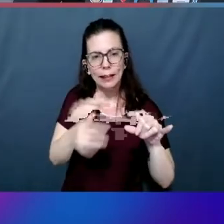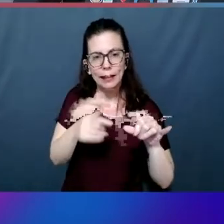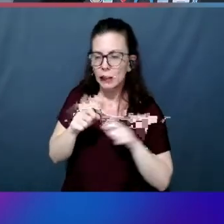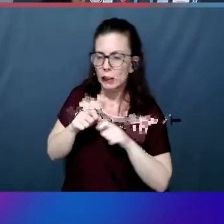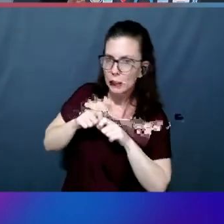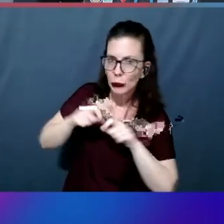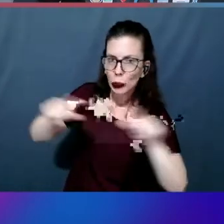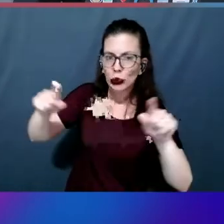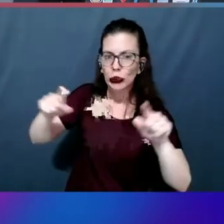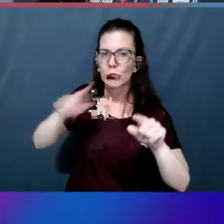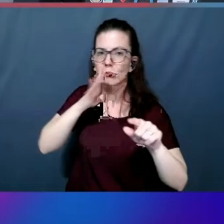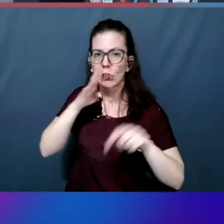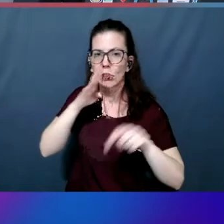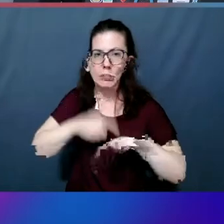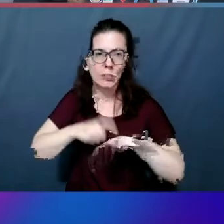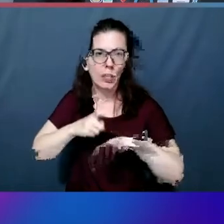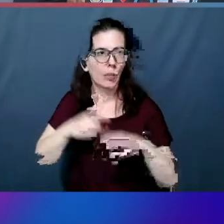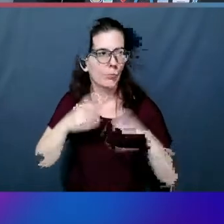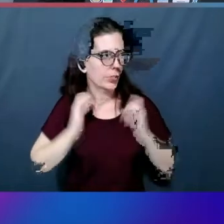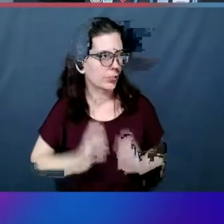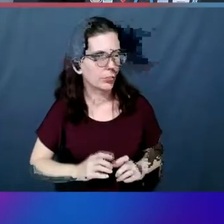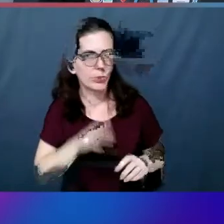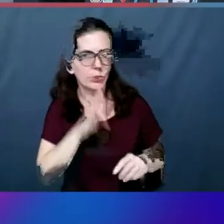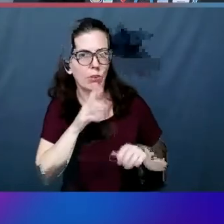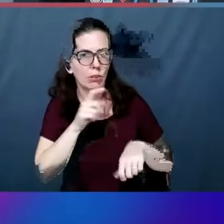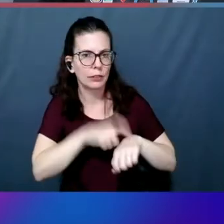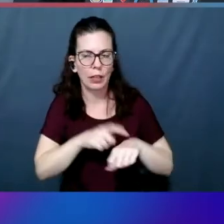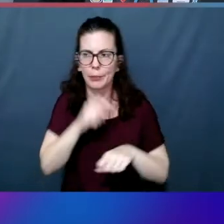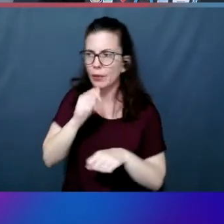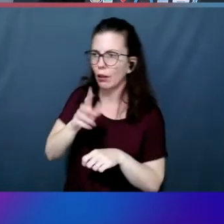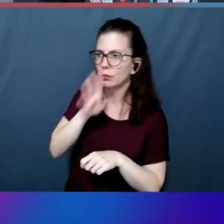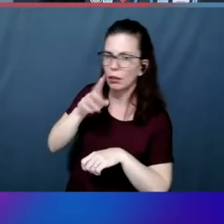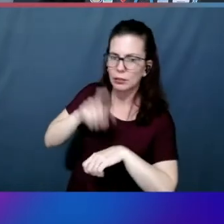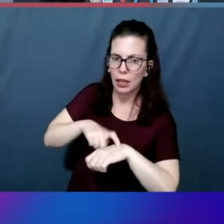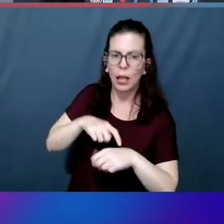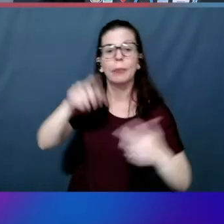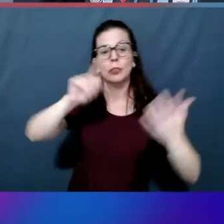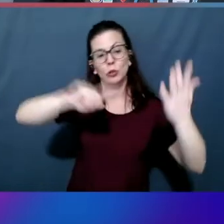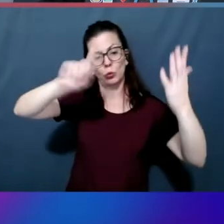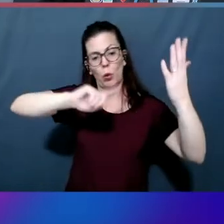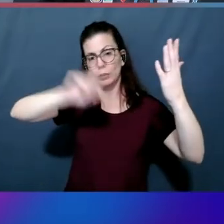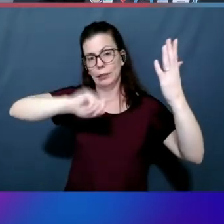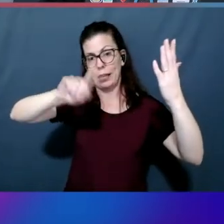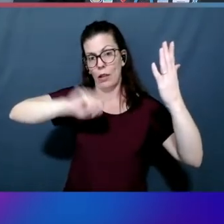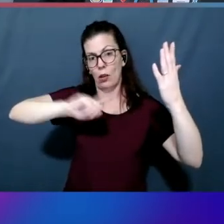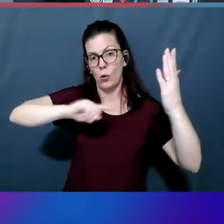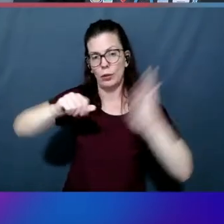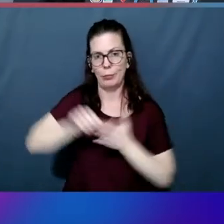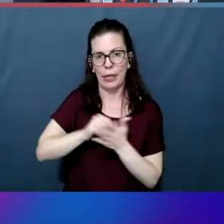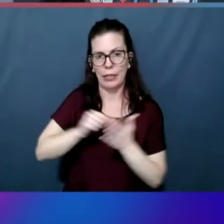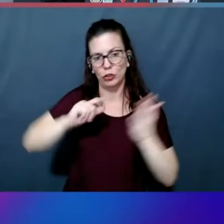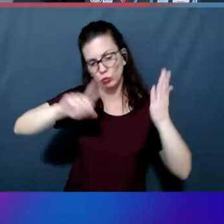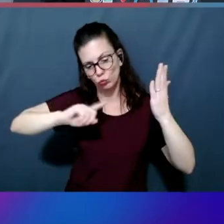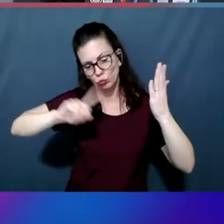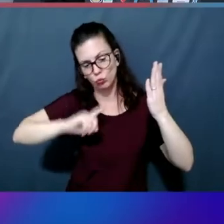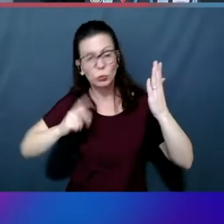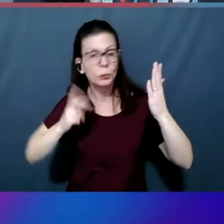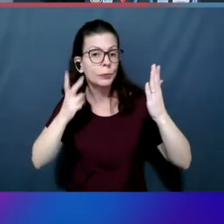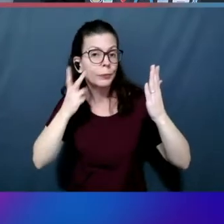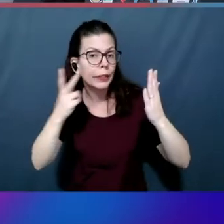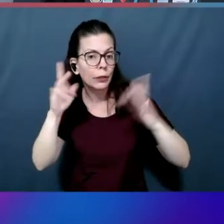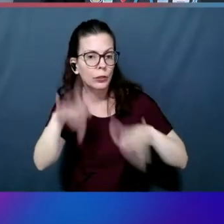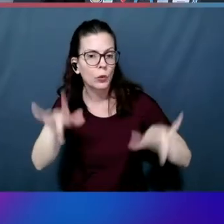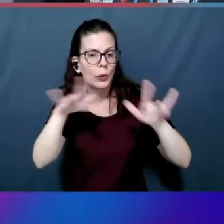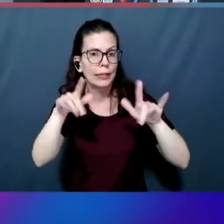it's customer talk time, non-talk time. And if you actually scroll down this page, you'll see that along with the recording and transcript, you now